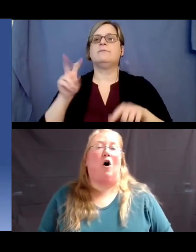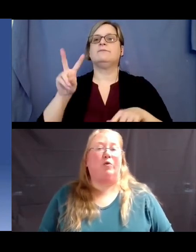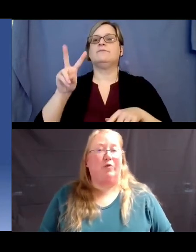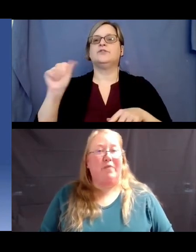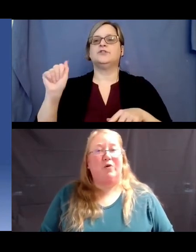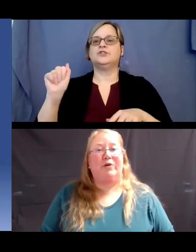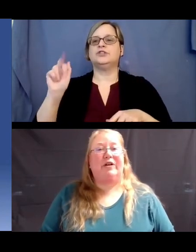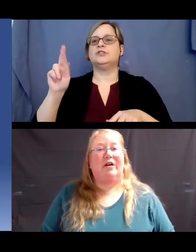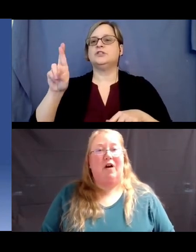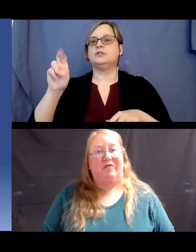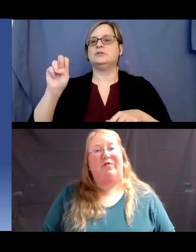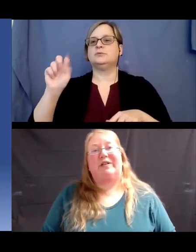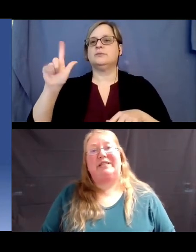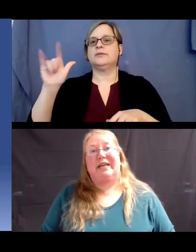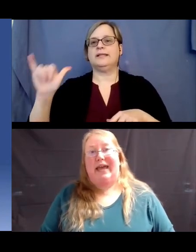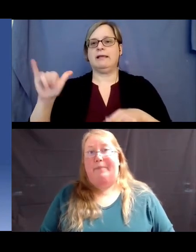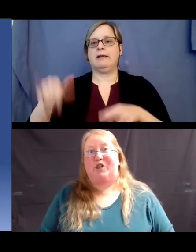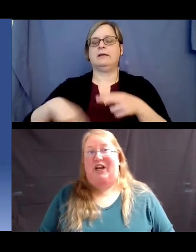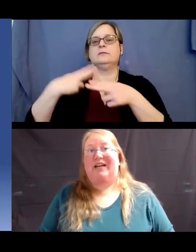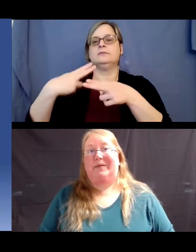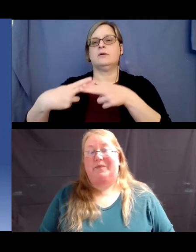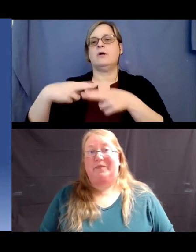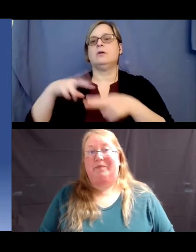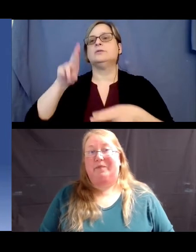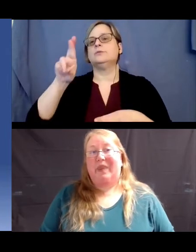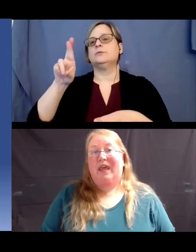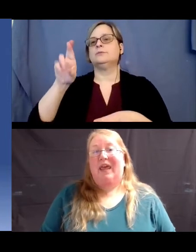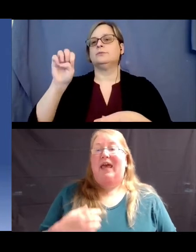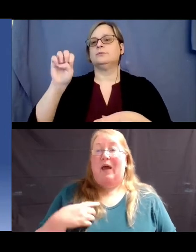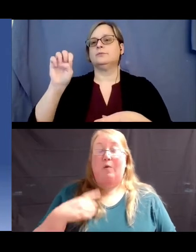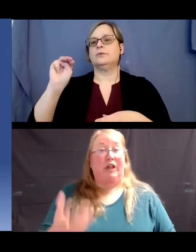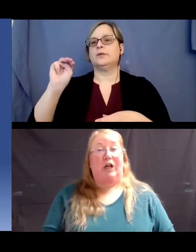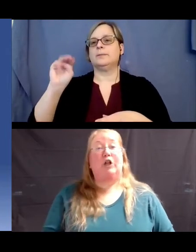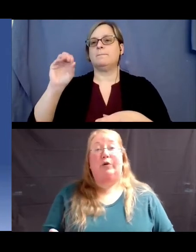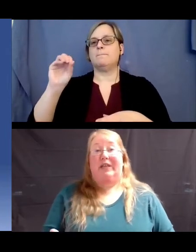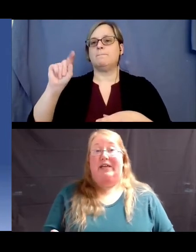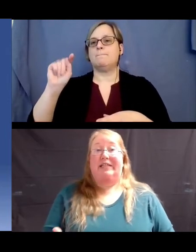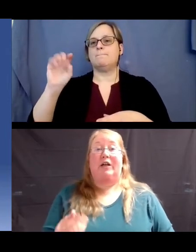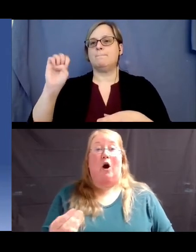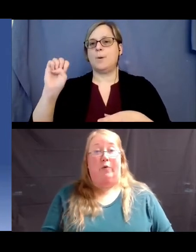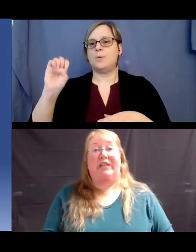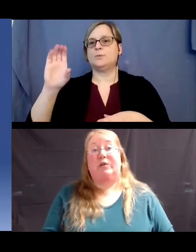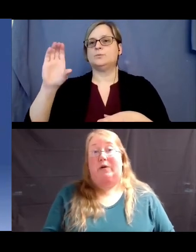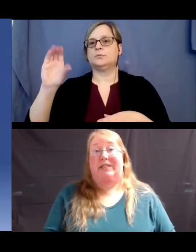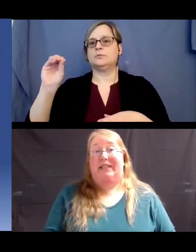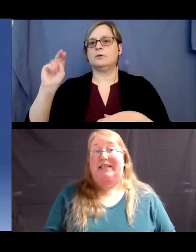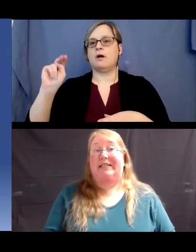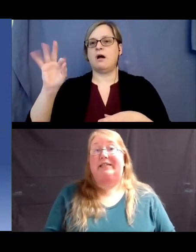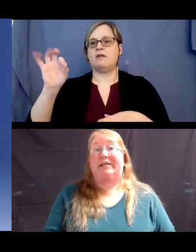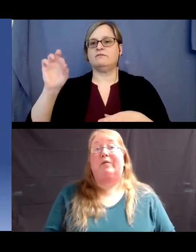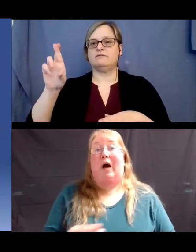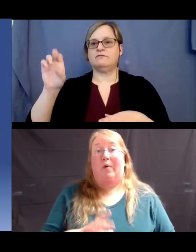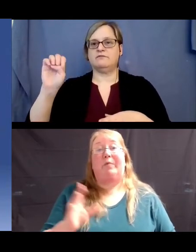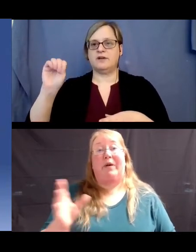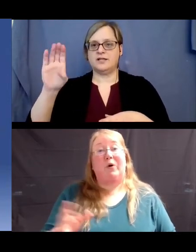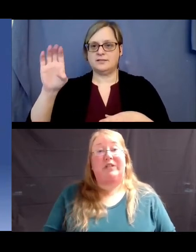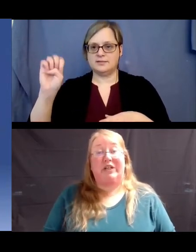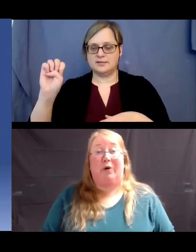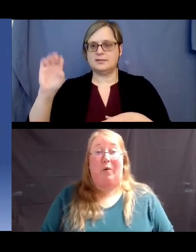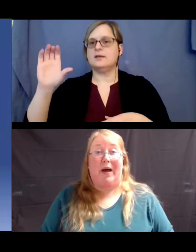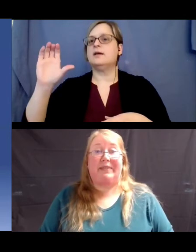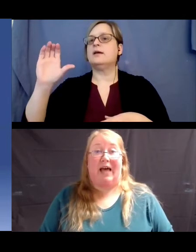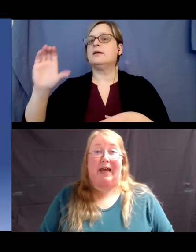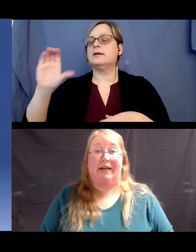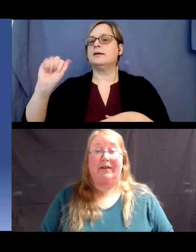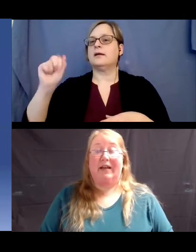It's called Remote Conference Captioning. And we'll include this in our resource list when we post it to